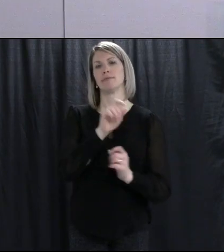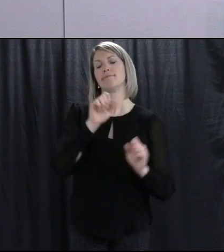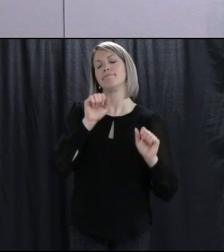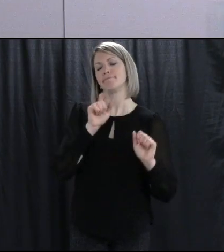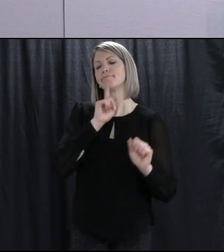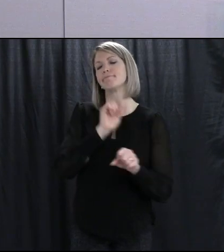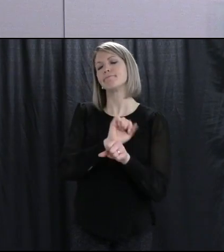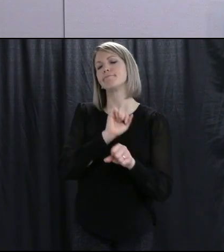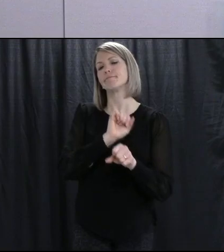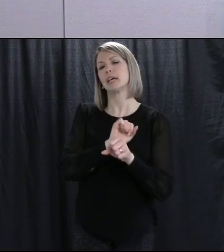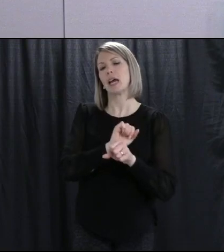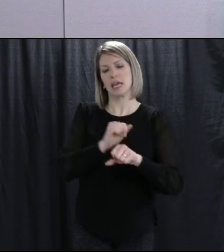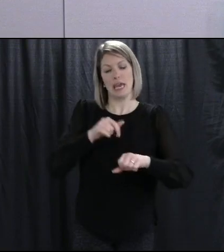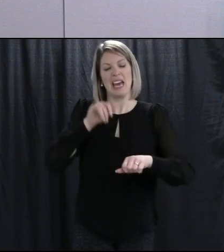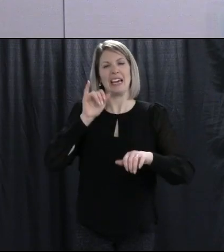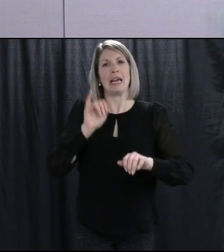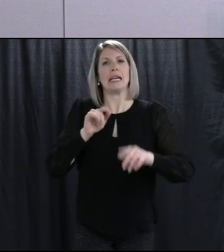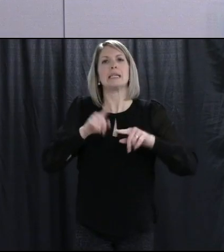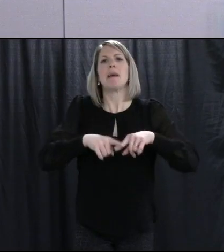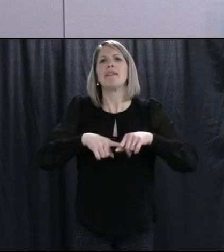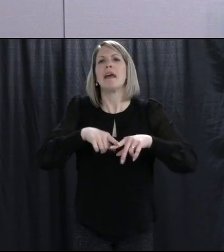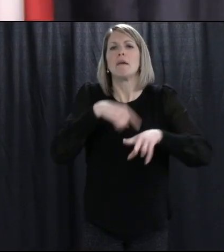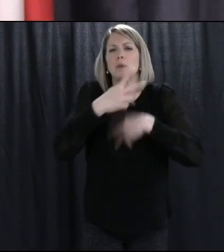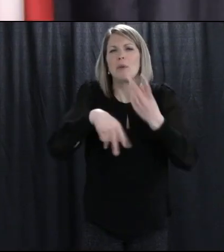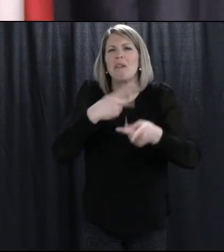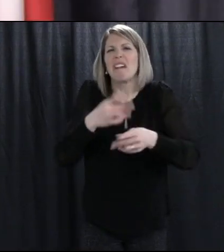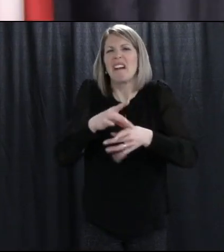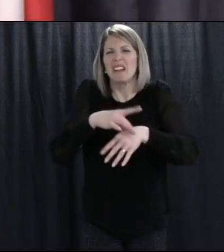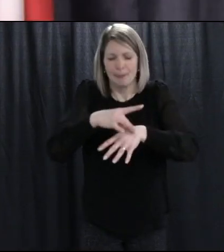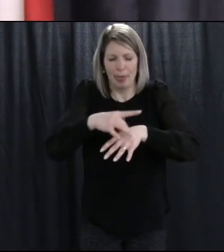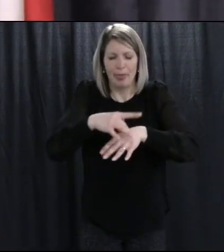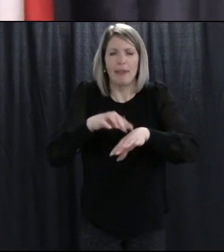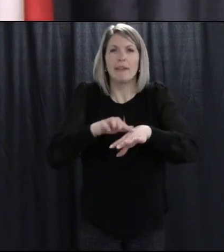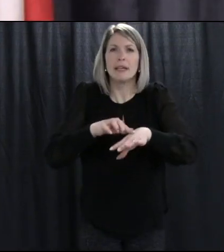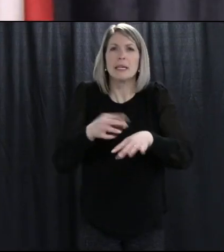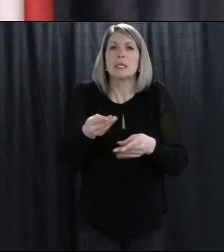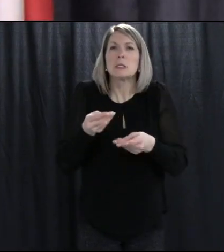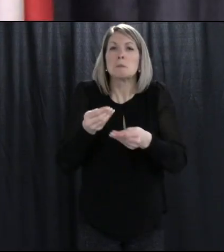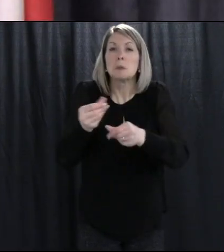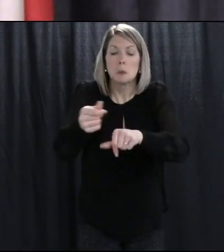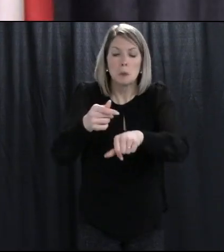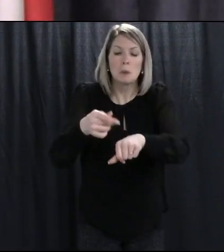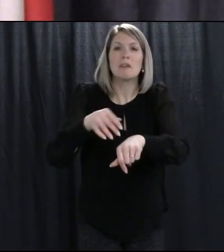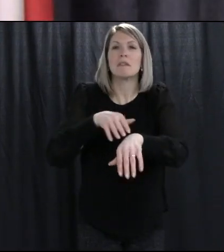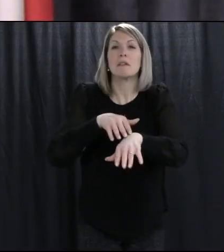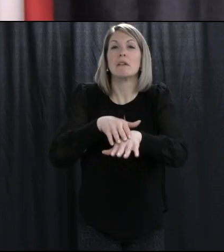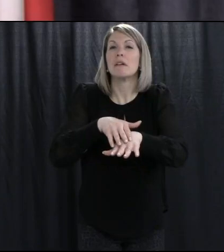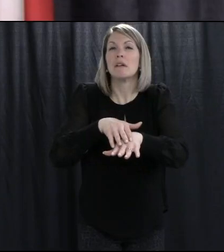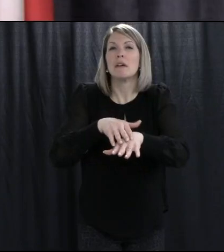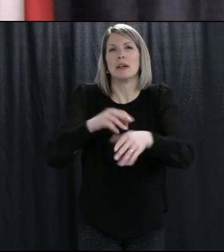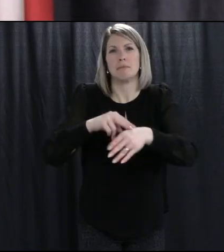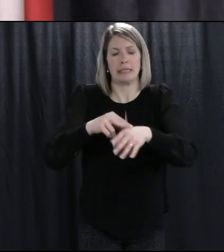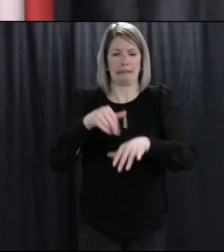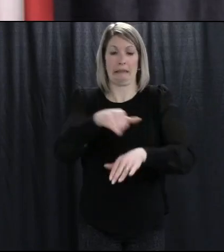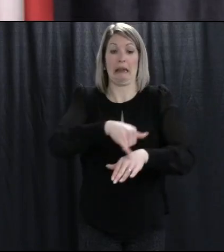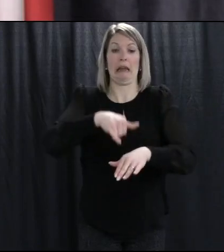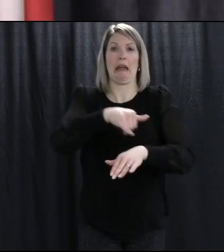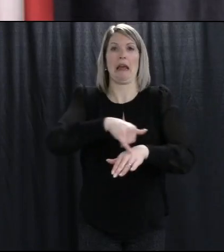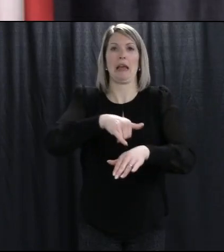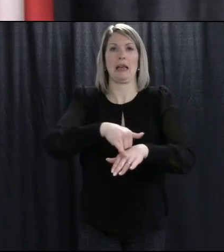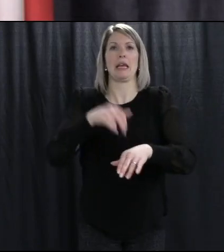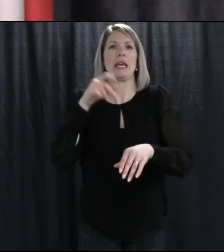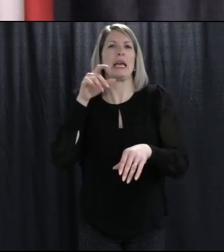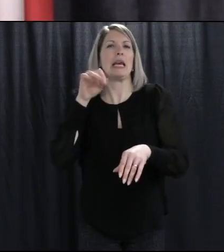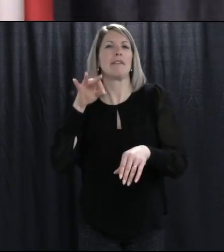surfaces. That will vary with the type of surface. Smooth surfaces, viruses can live, in general, viruses can live longer. On more